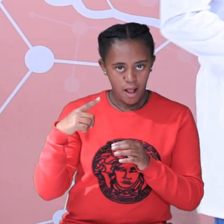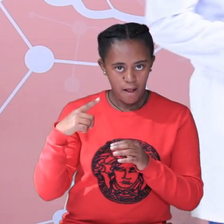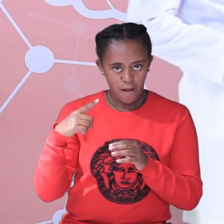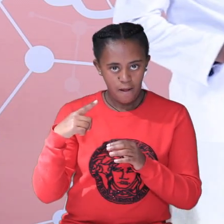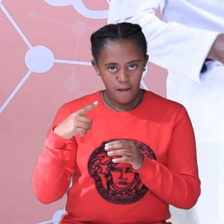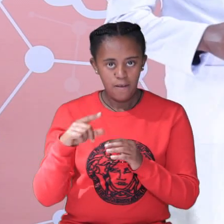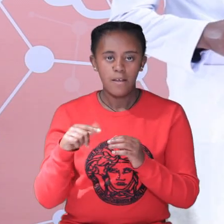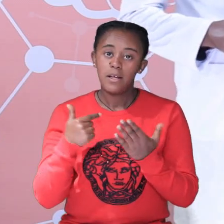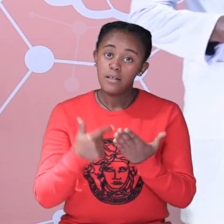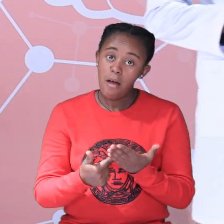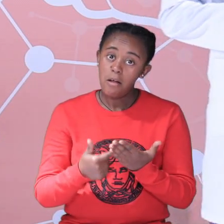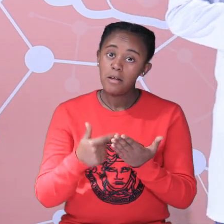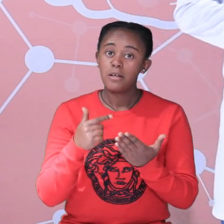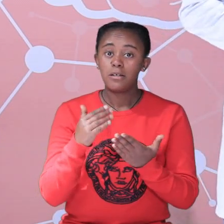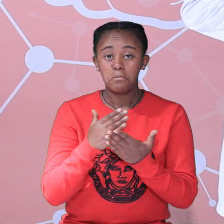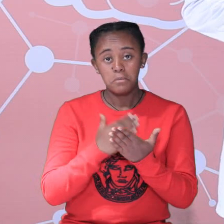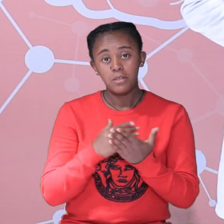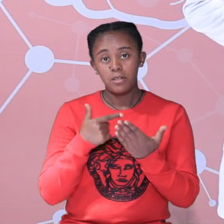of 25 degree.